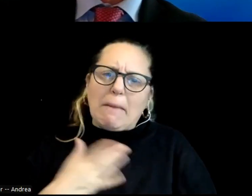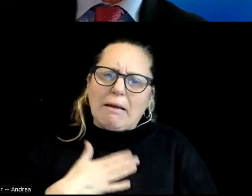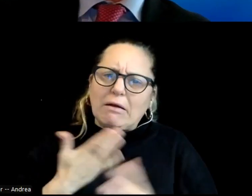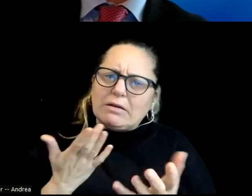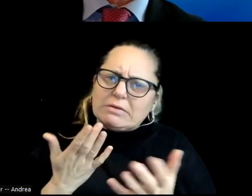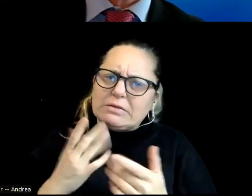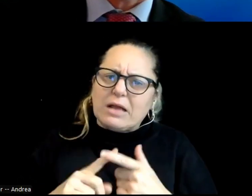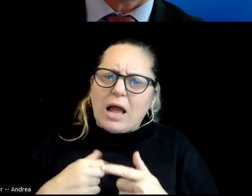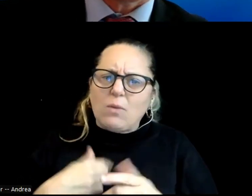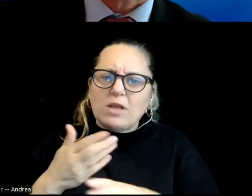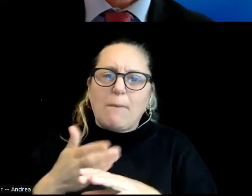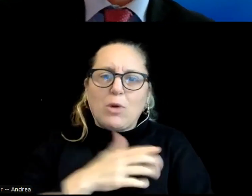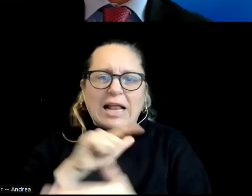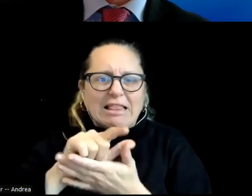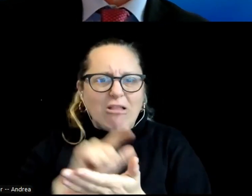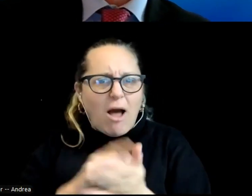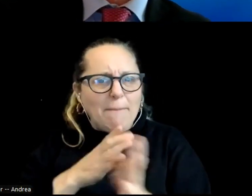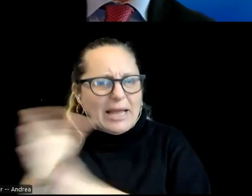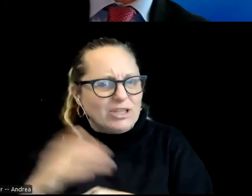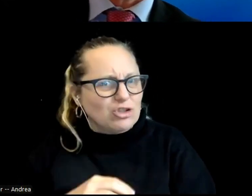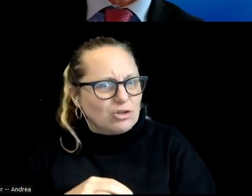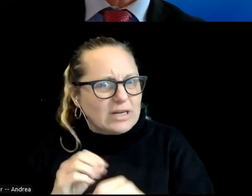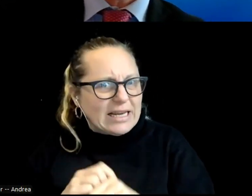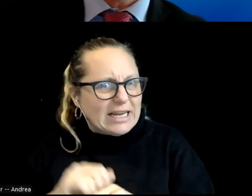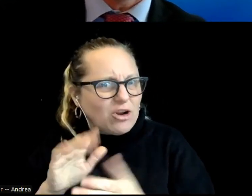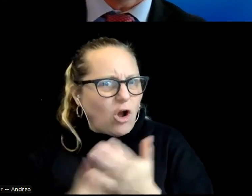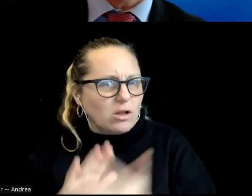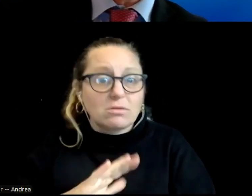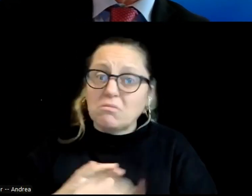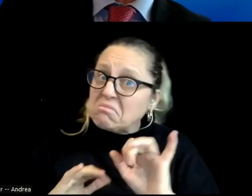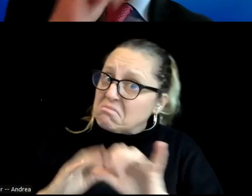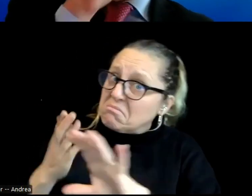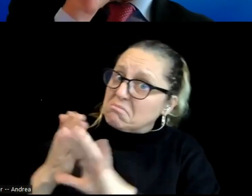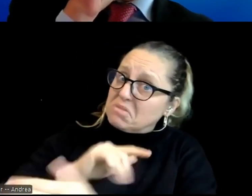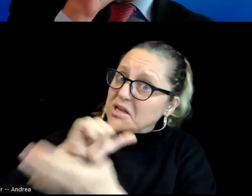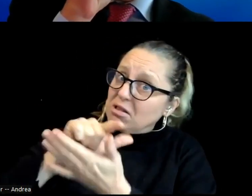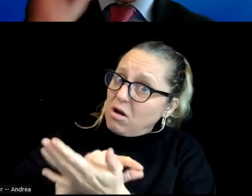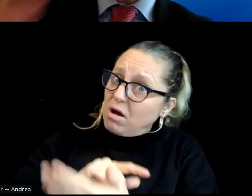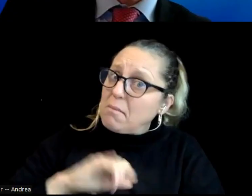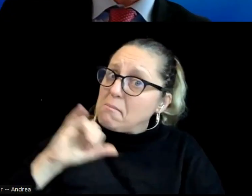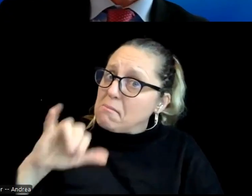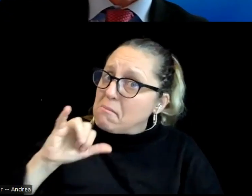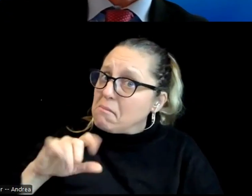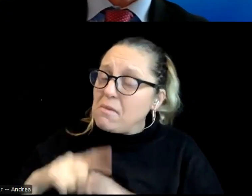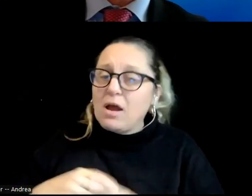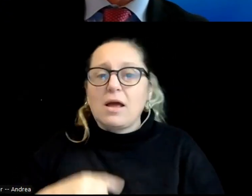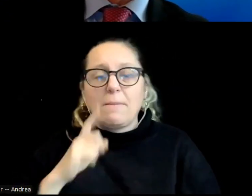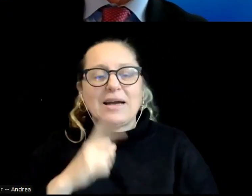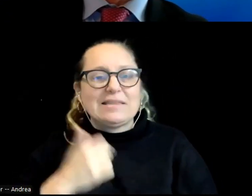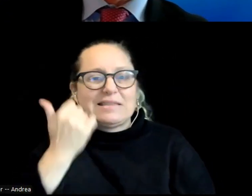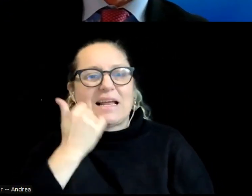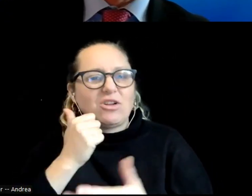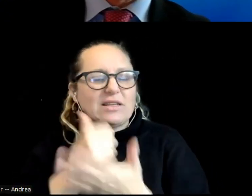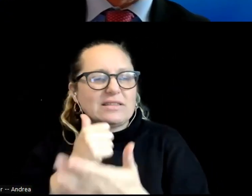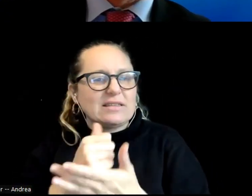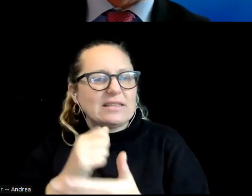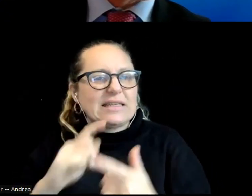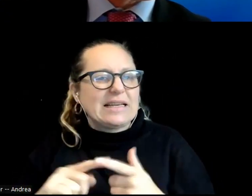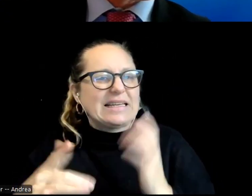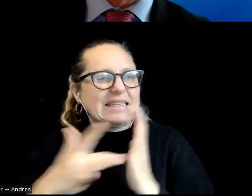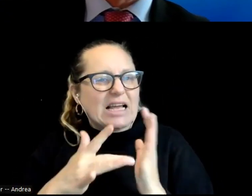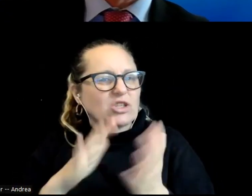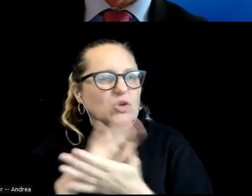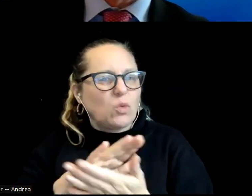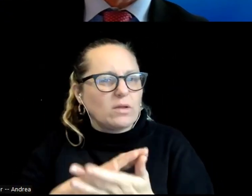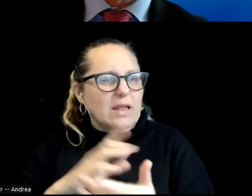was a Think pre-law back, major in college. pre-law. I was in pre-law, and dental assisting tech school was a